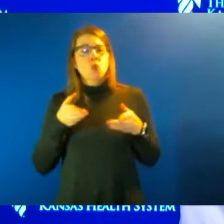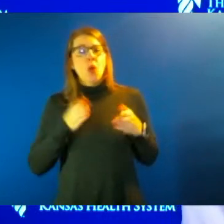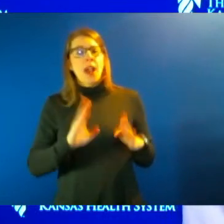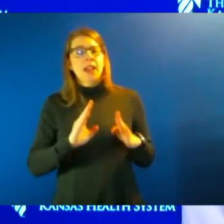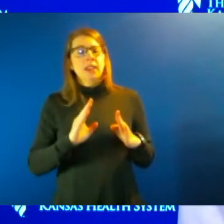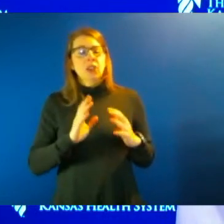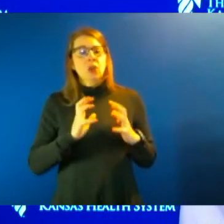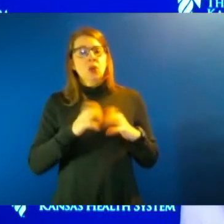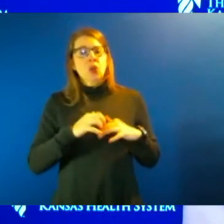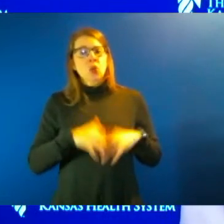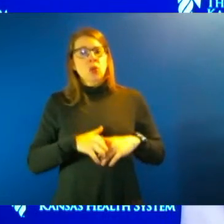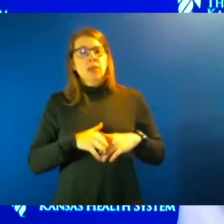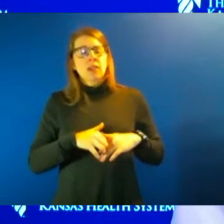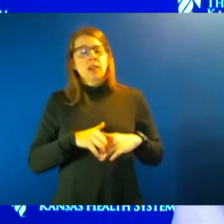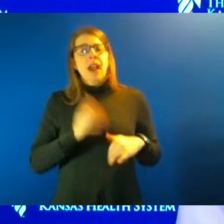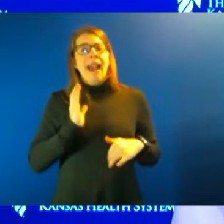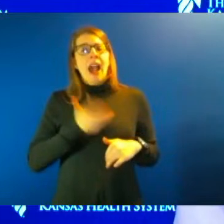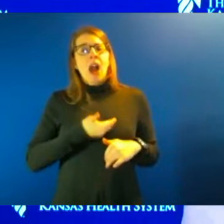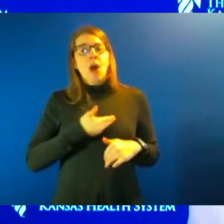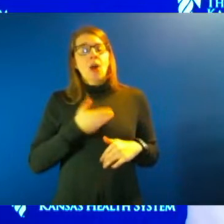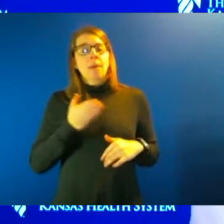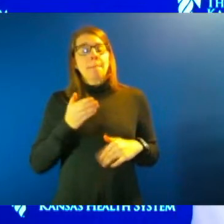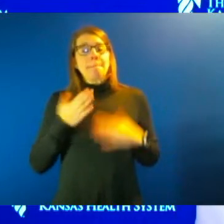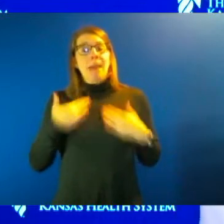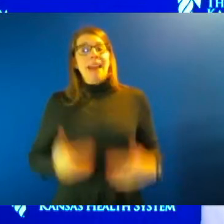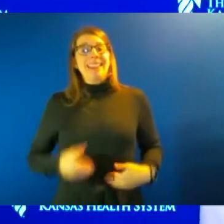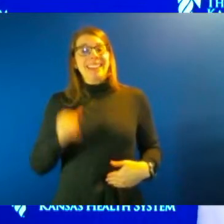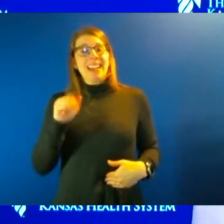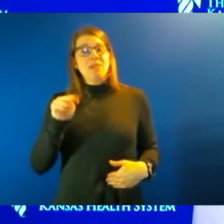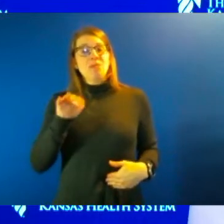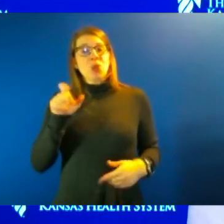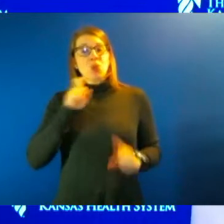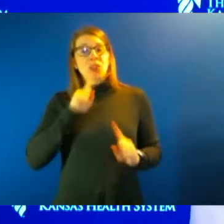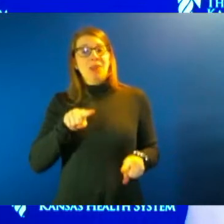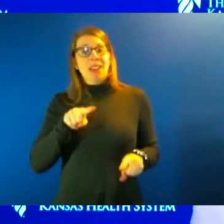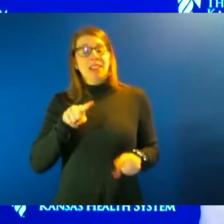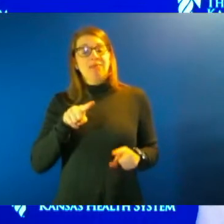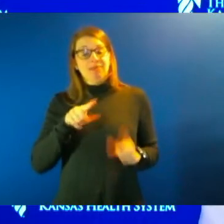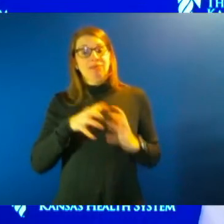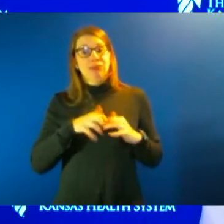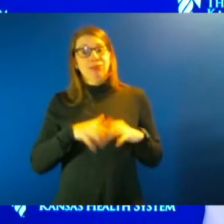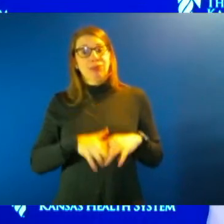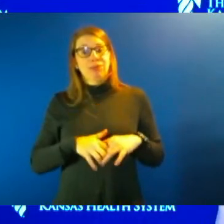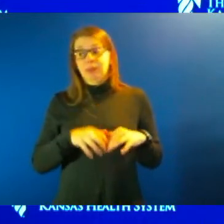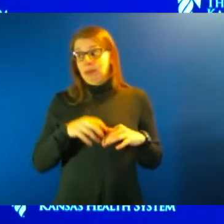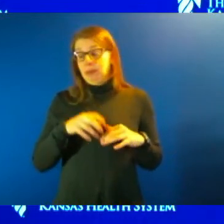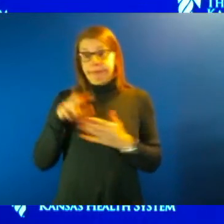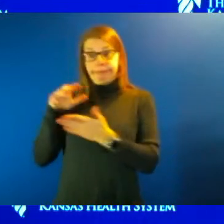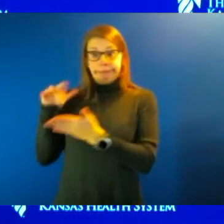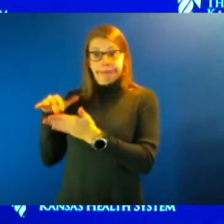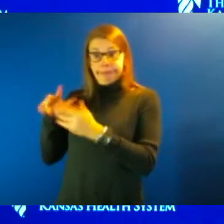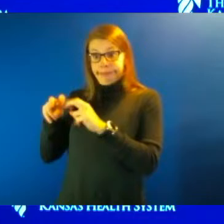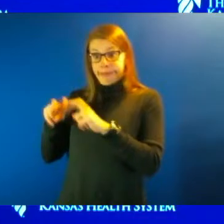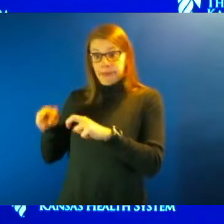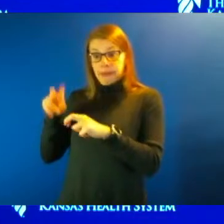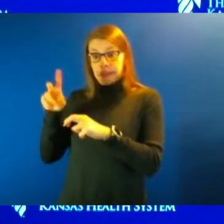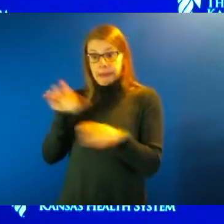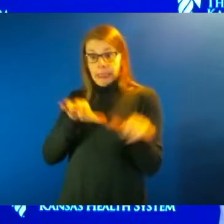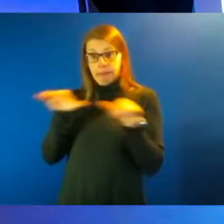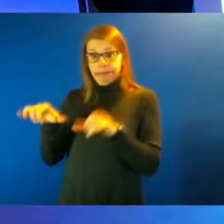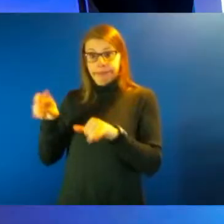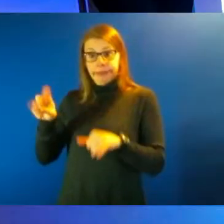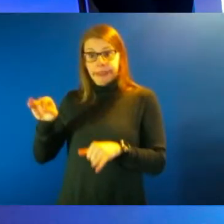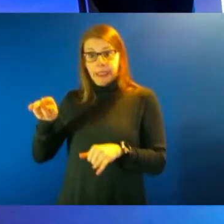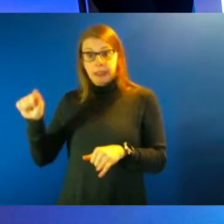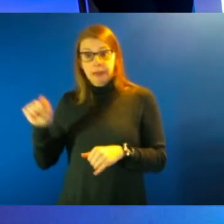immune response to the virus. We're still looking to see if those types of things are similar in Delta as well. Can we get to some